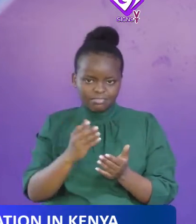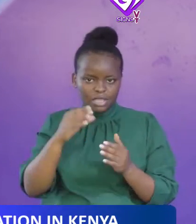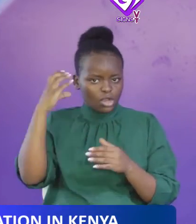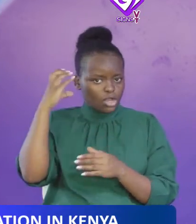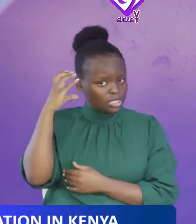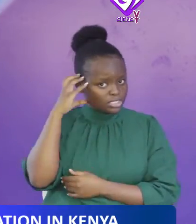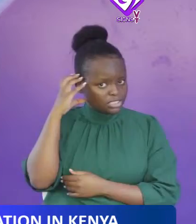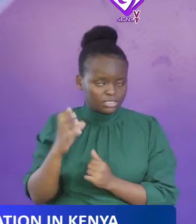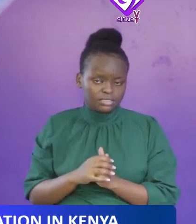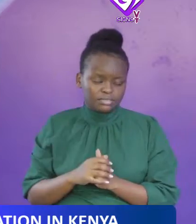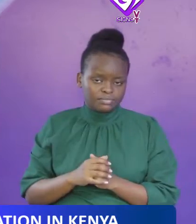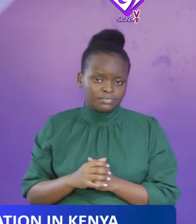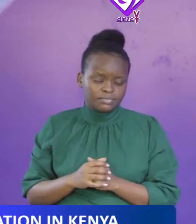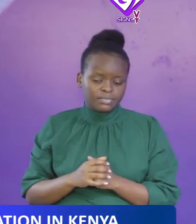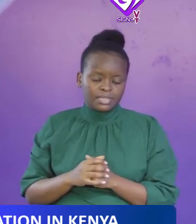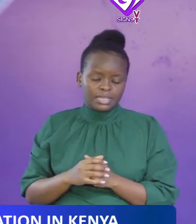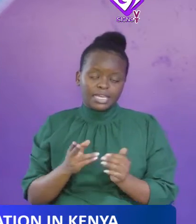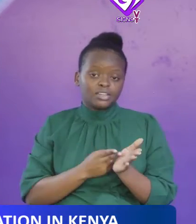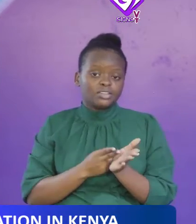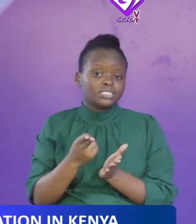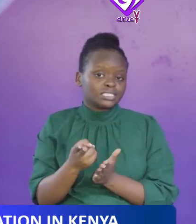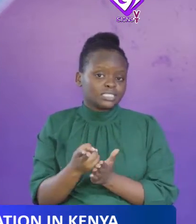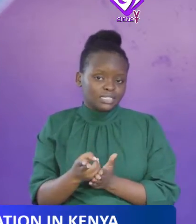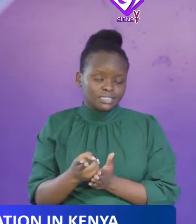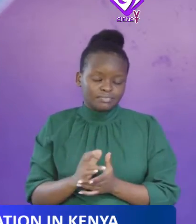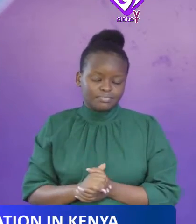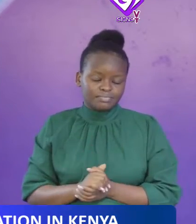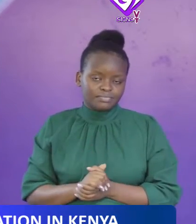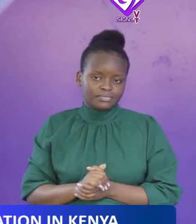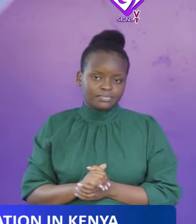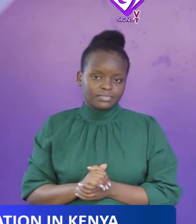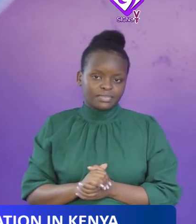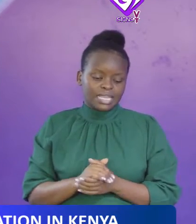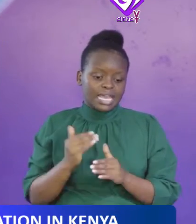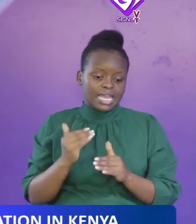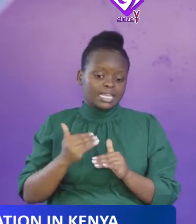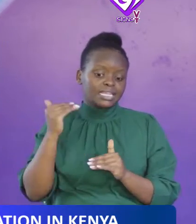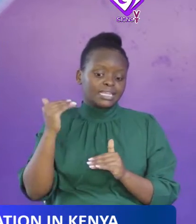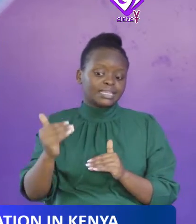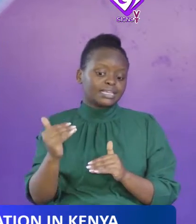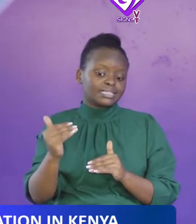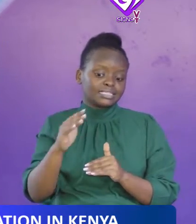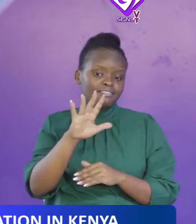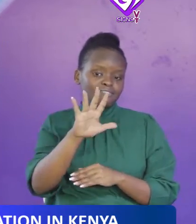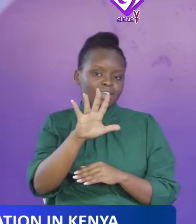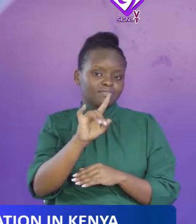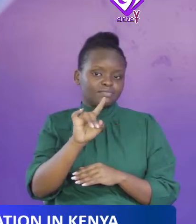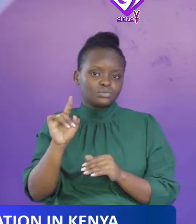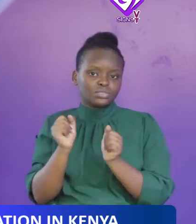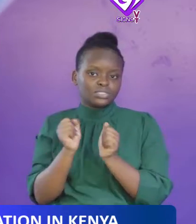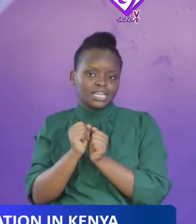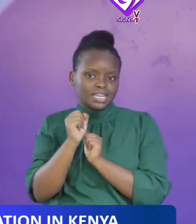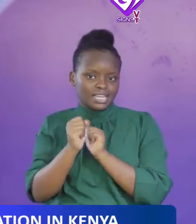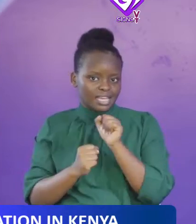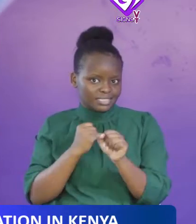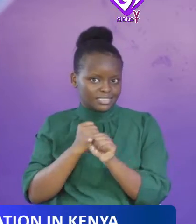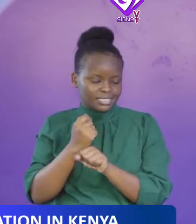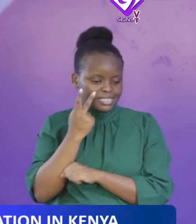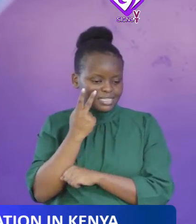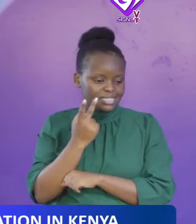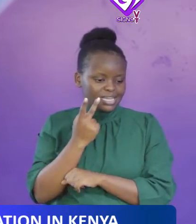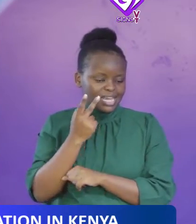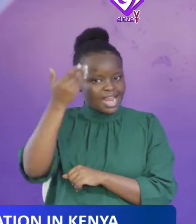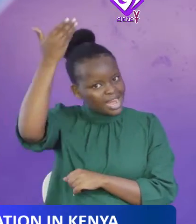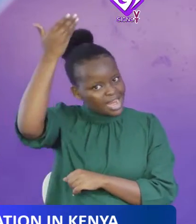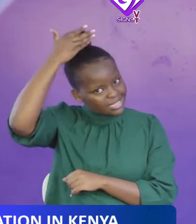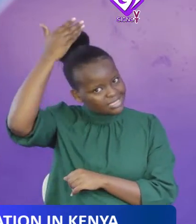colleges. Yeah. I'll be honest with you, in the next 5 to 10 years, nursing will be